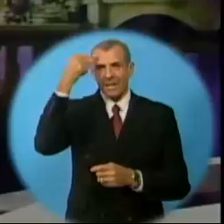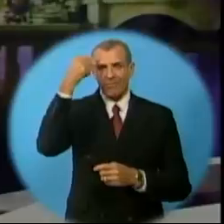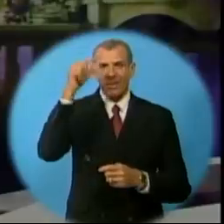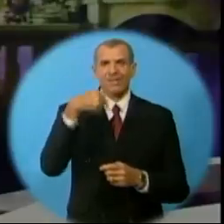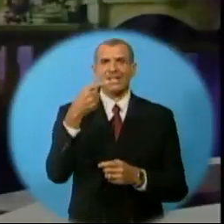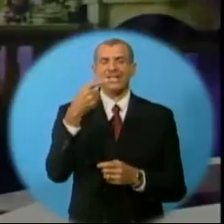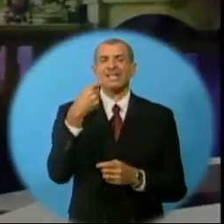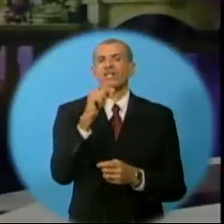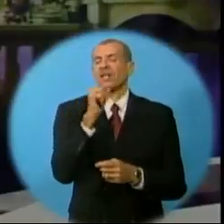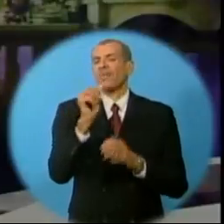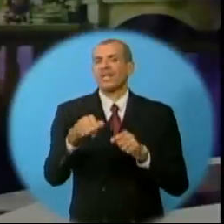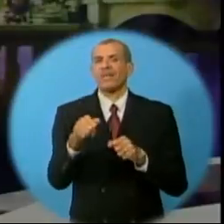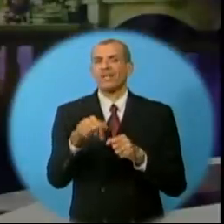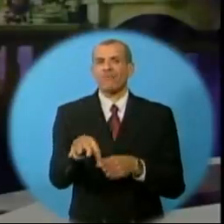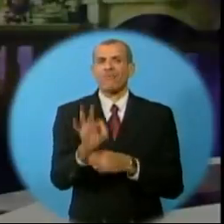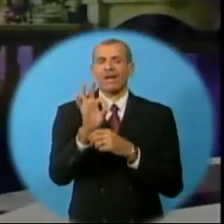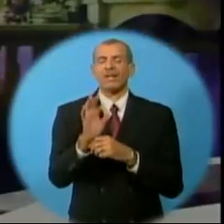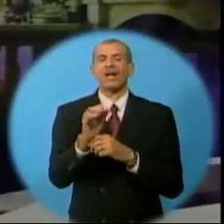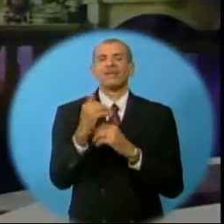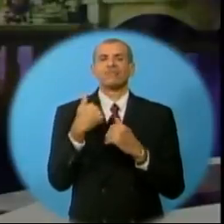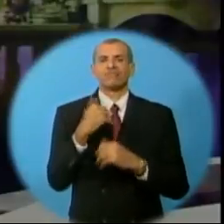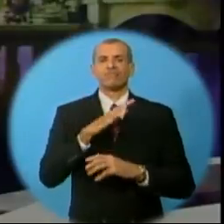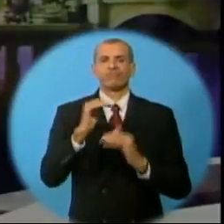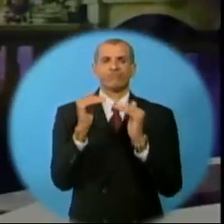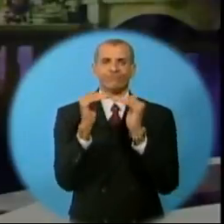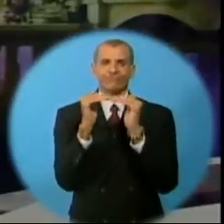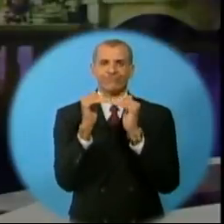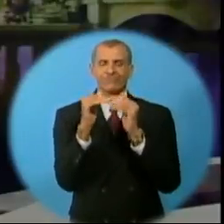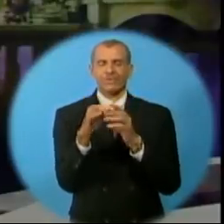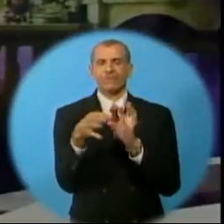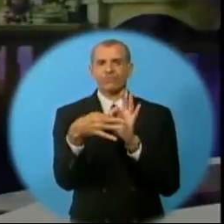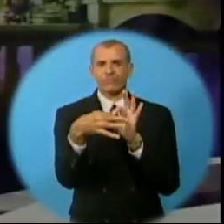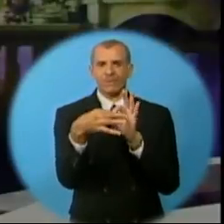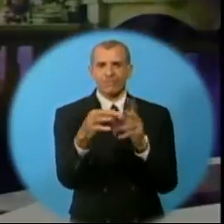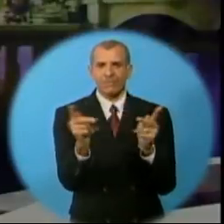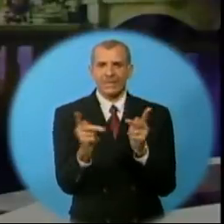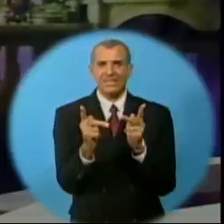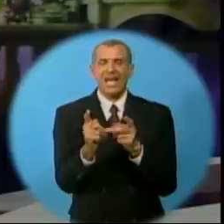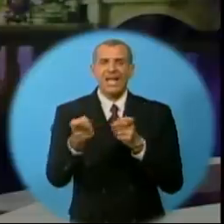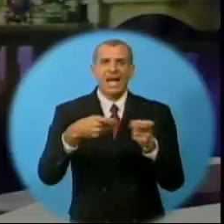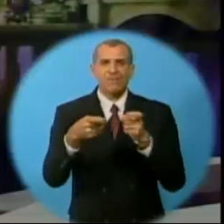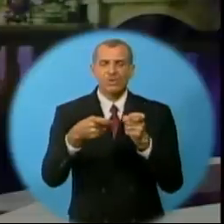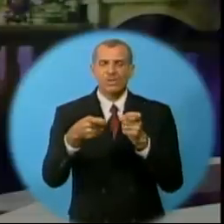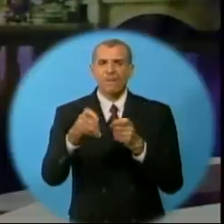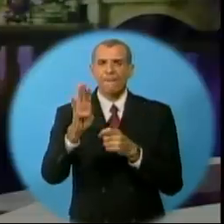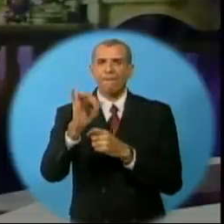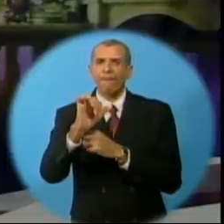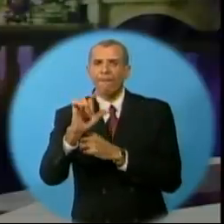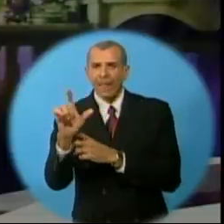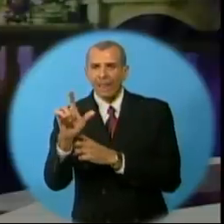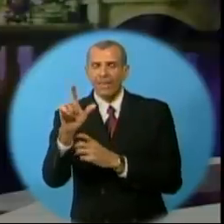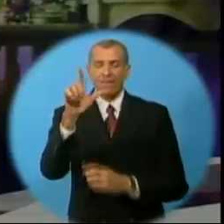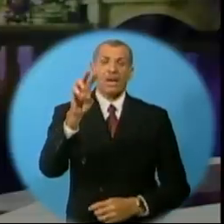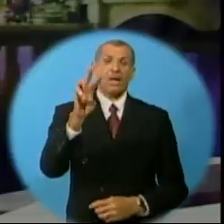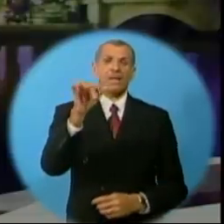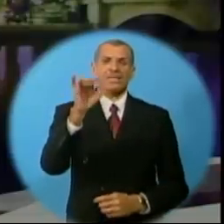Guyana not being able to find a mutual agreeable resolution relating to the Cricket Administration Bill. The WICB noted